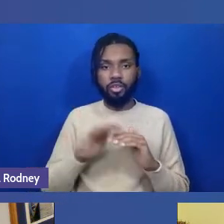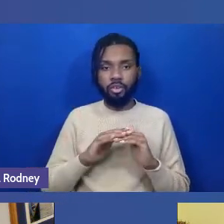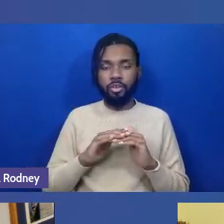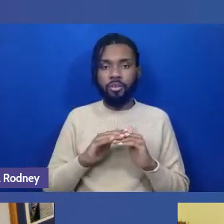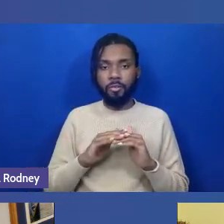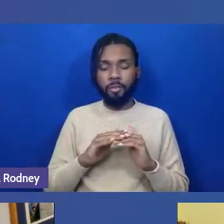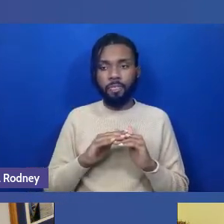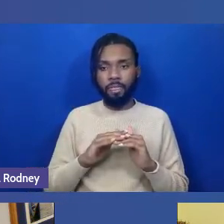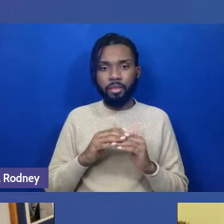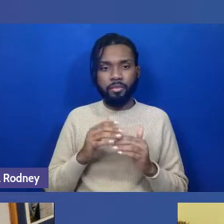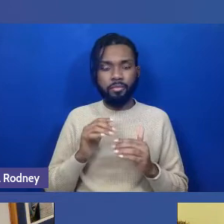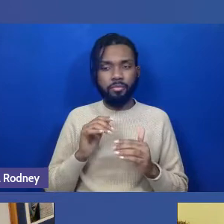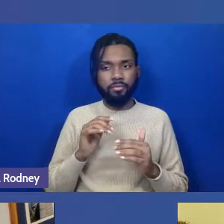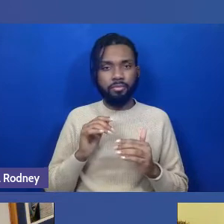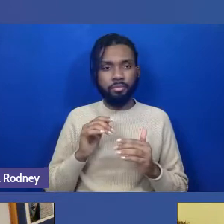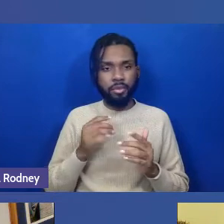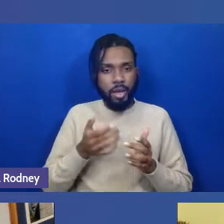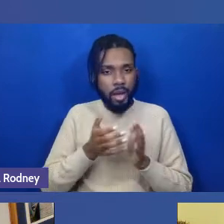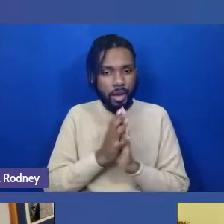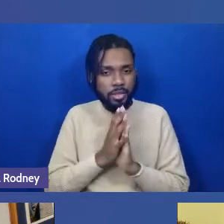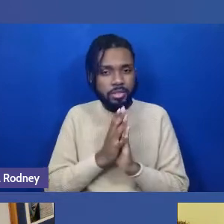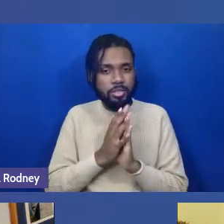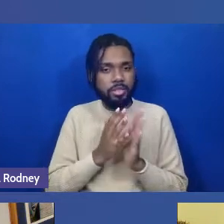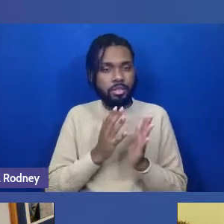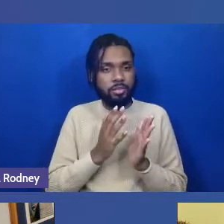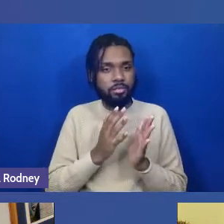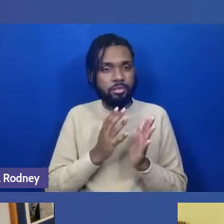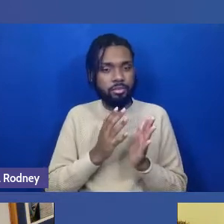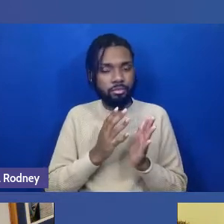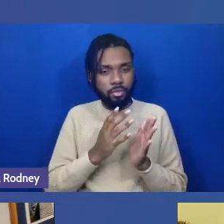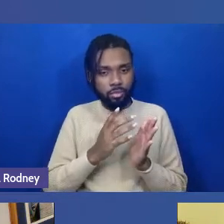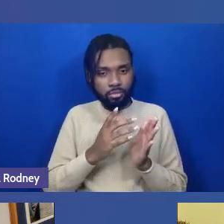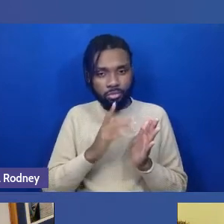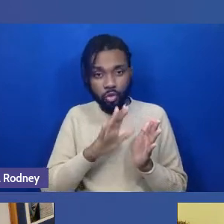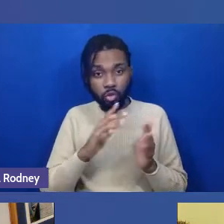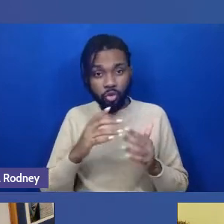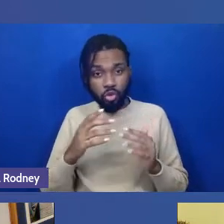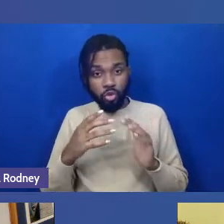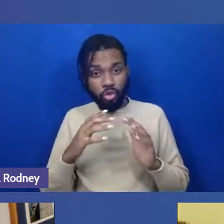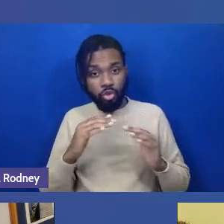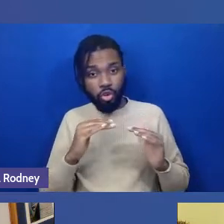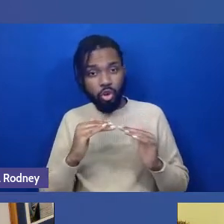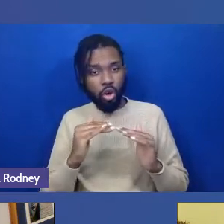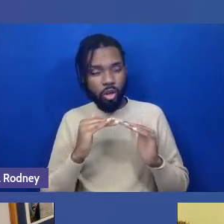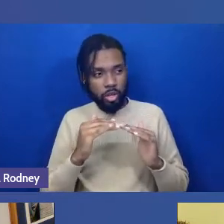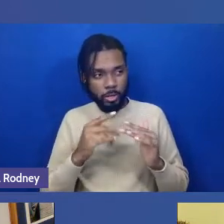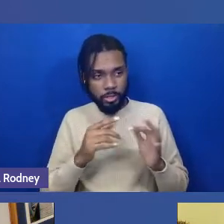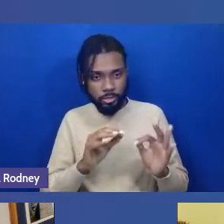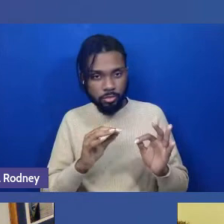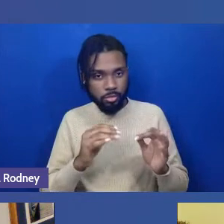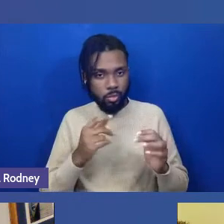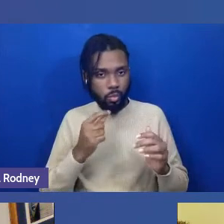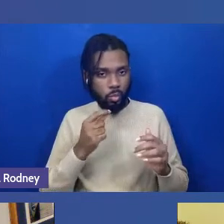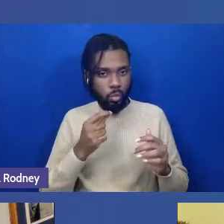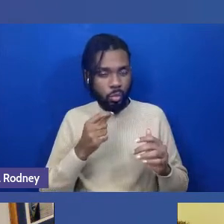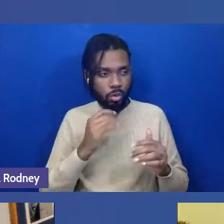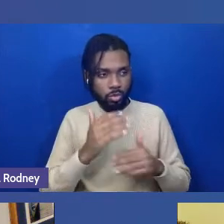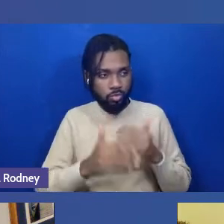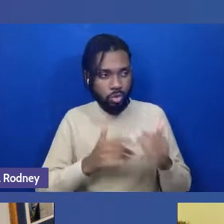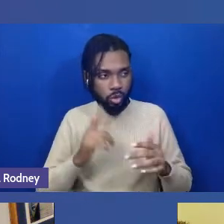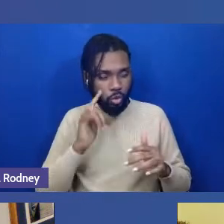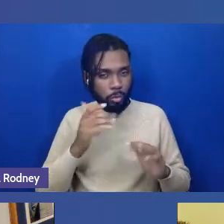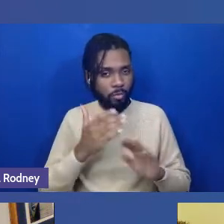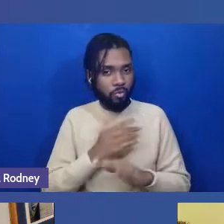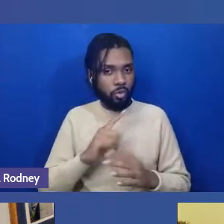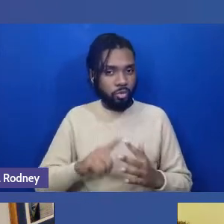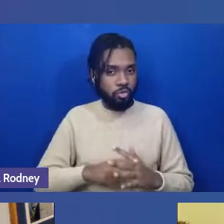really, really asking where your colleagues are at before diving in as being a big takeaway from this conversation.